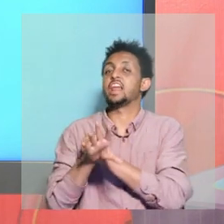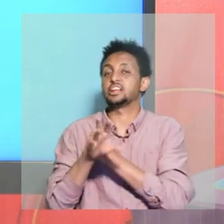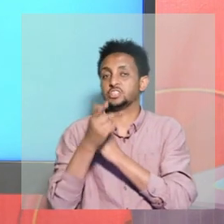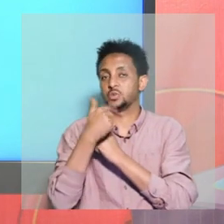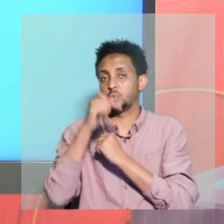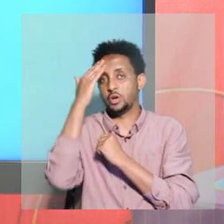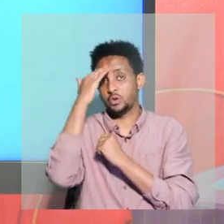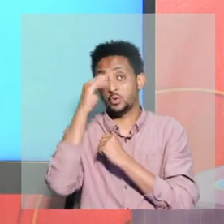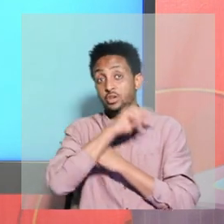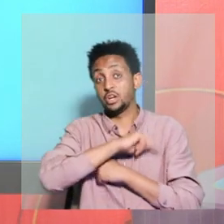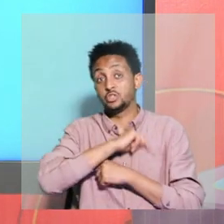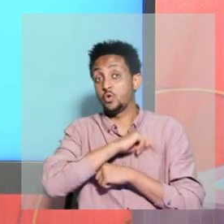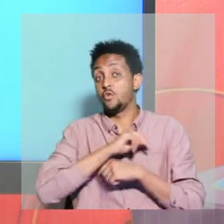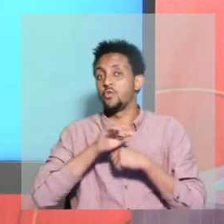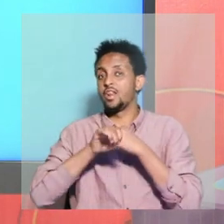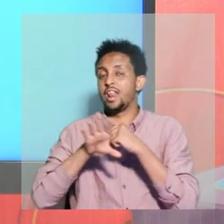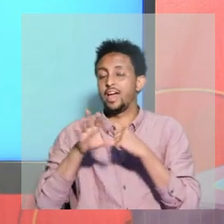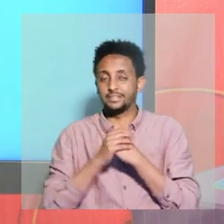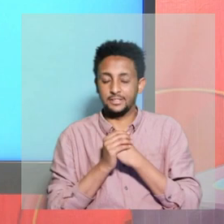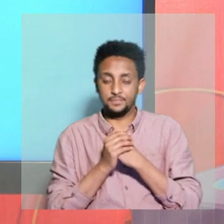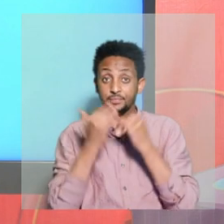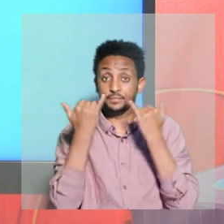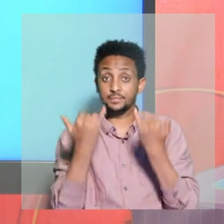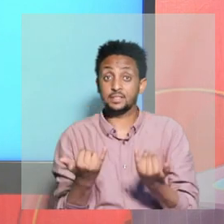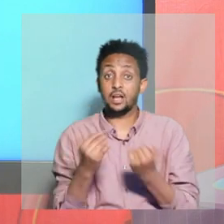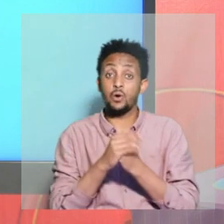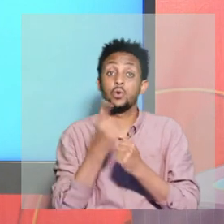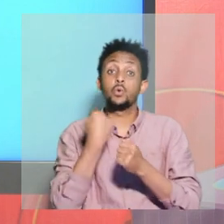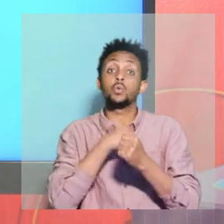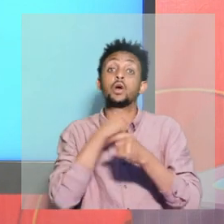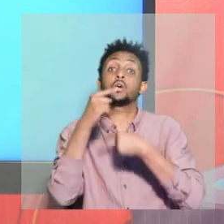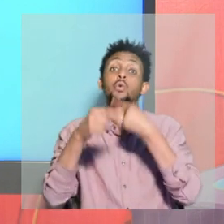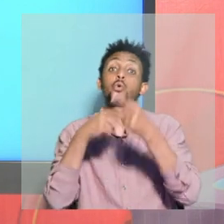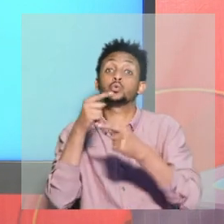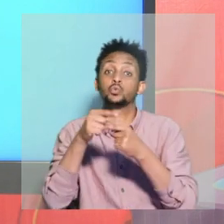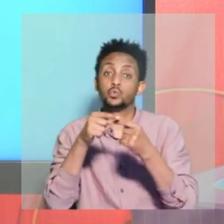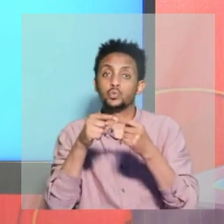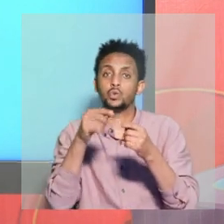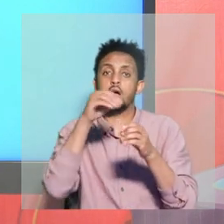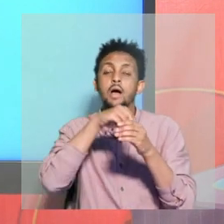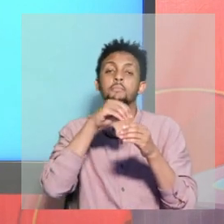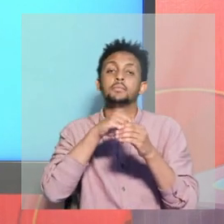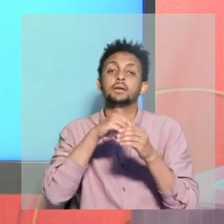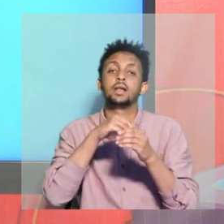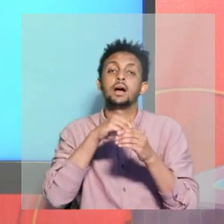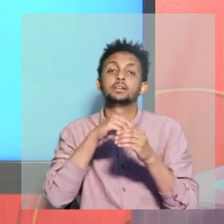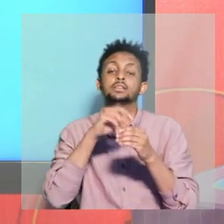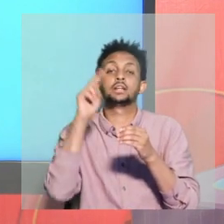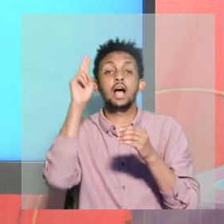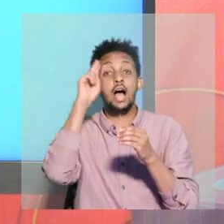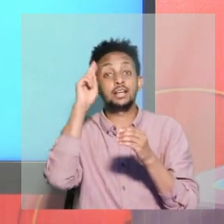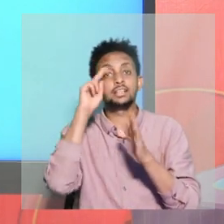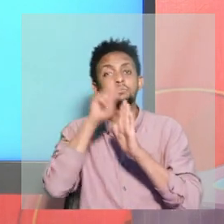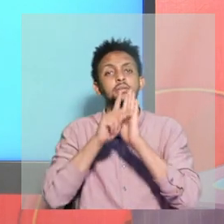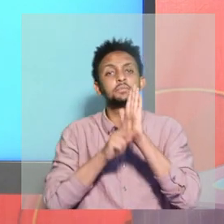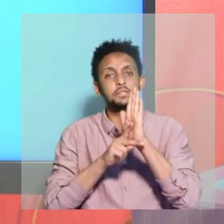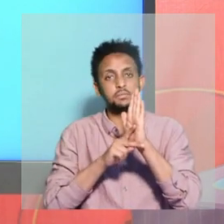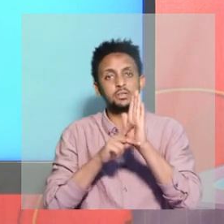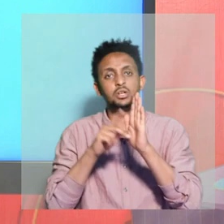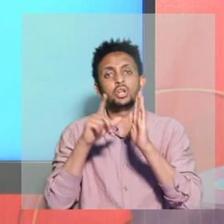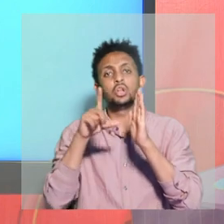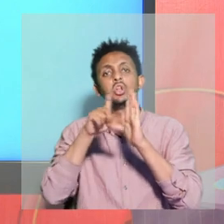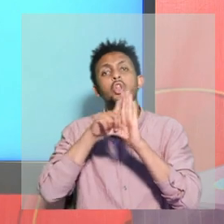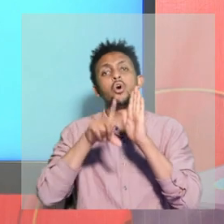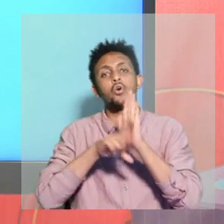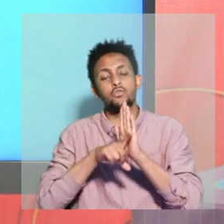well-known nature of light. Now, we are going to apply Huygens' principle to prove the law of